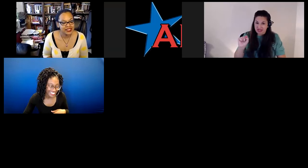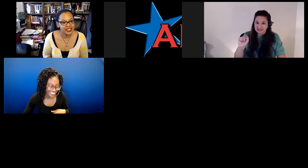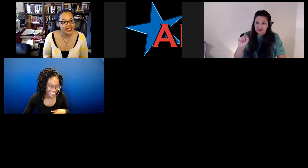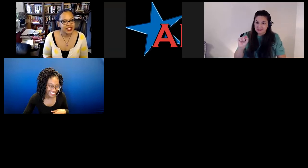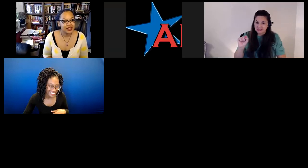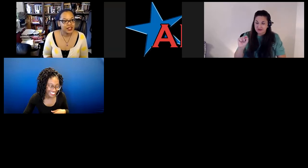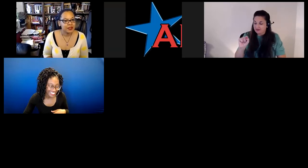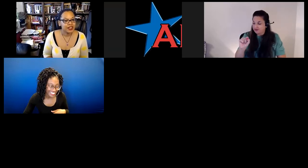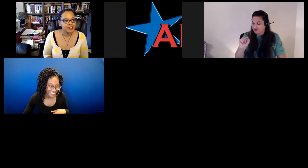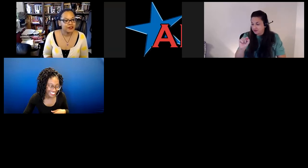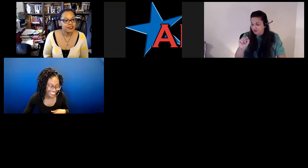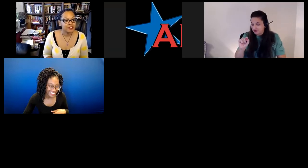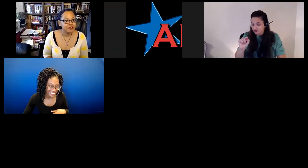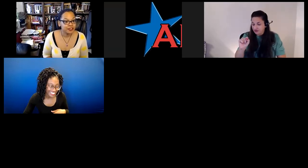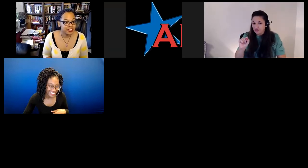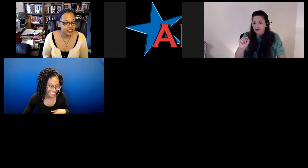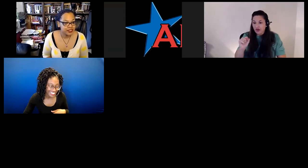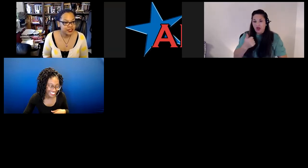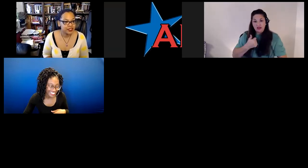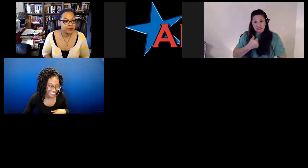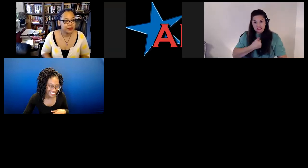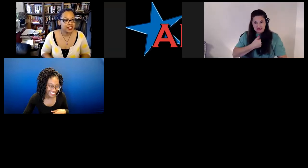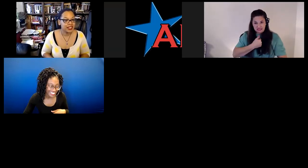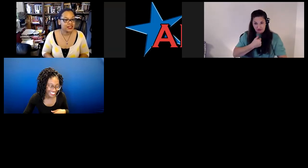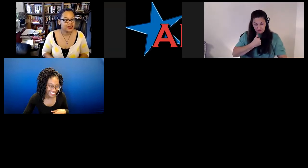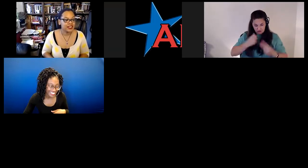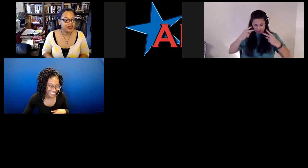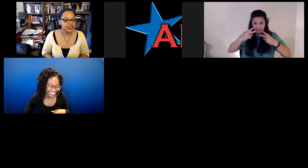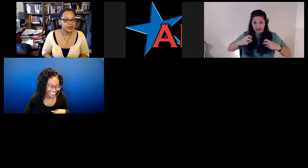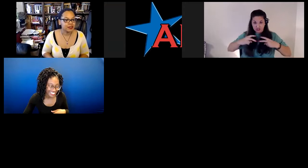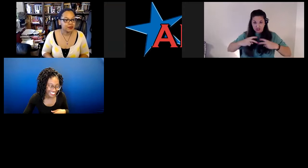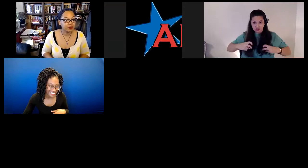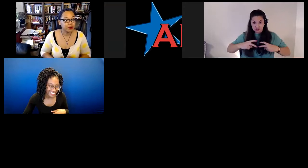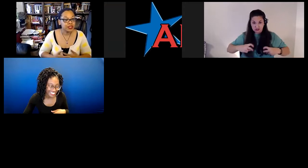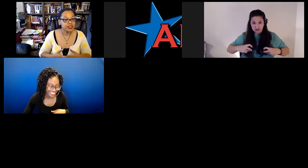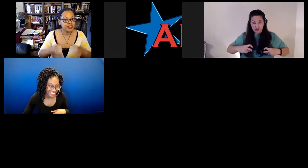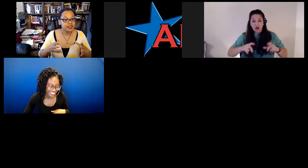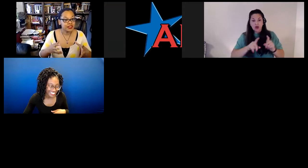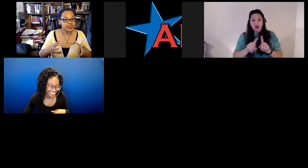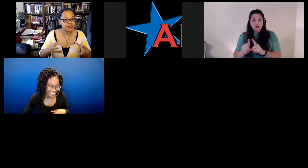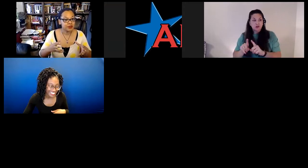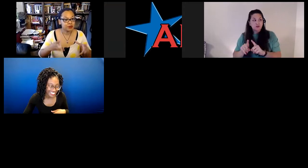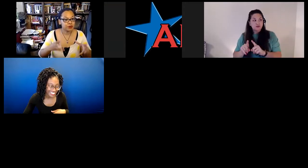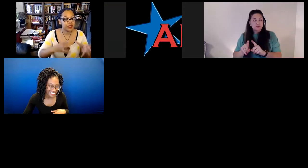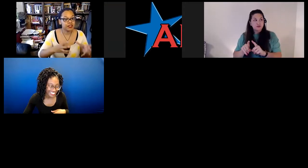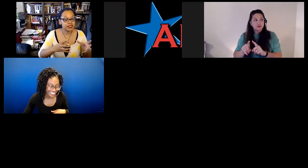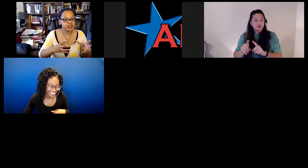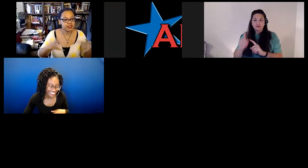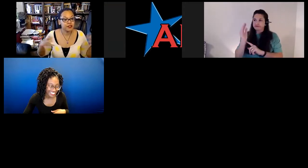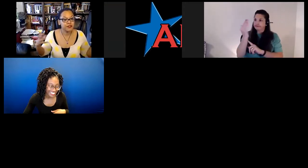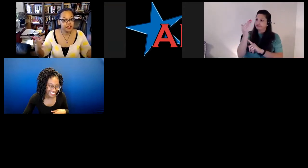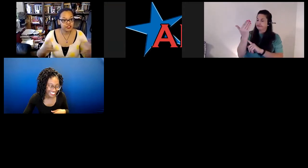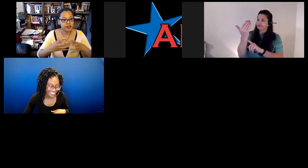praxis of self-reflection and putting putting